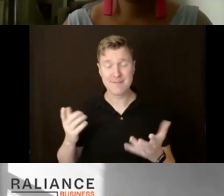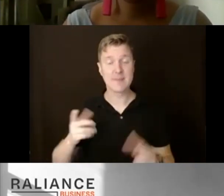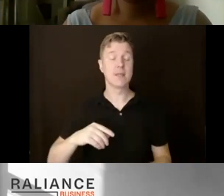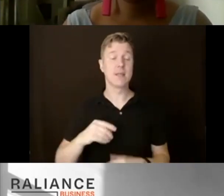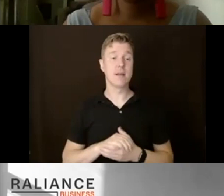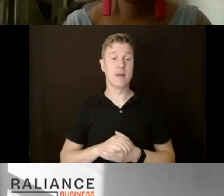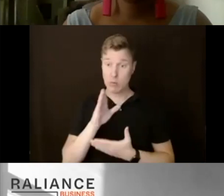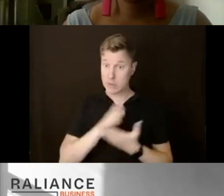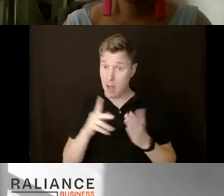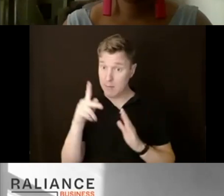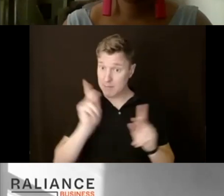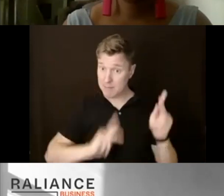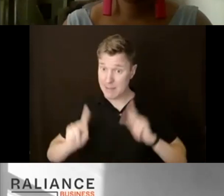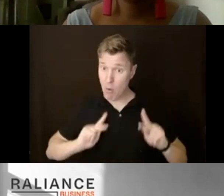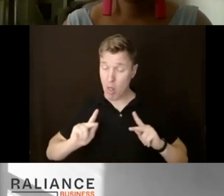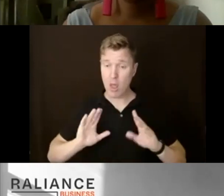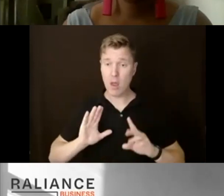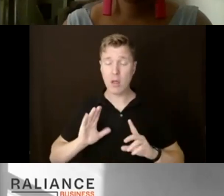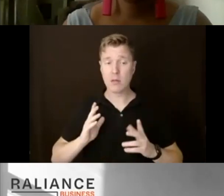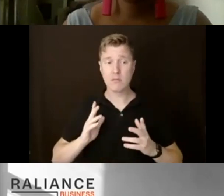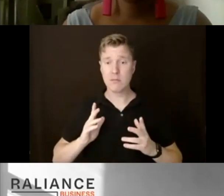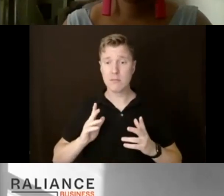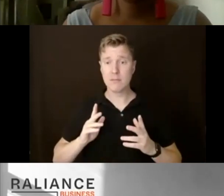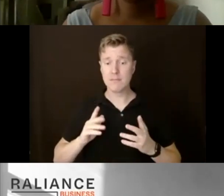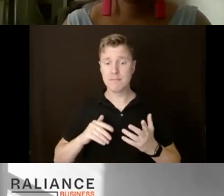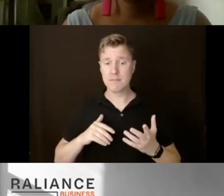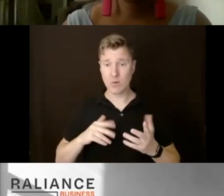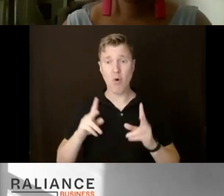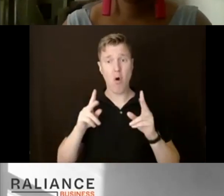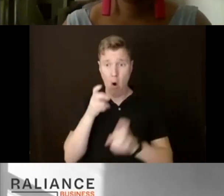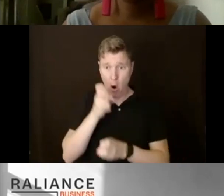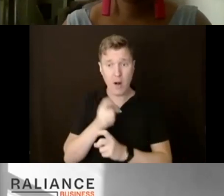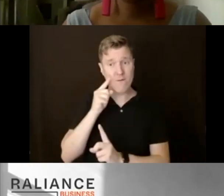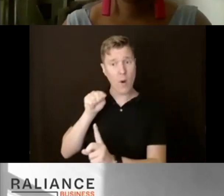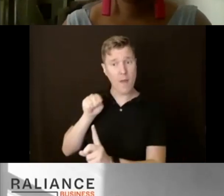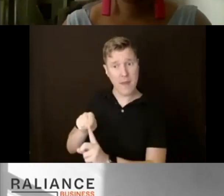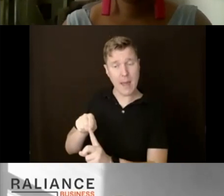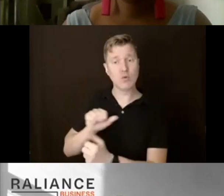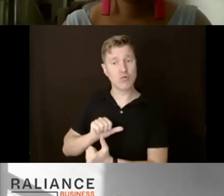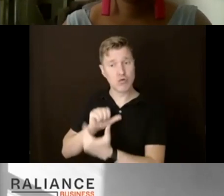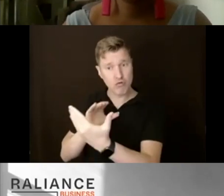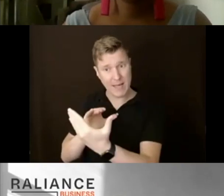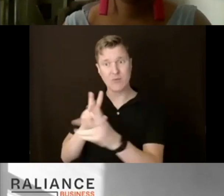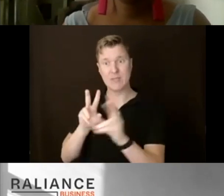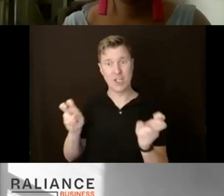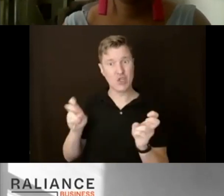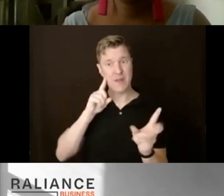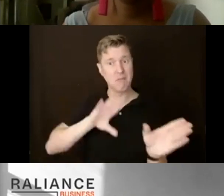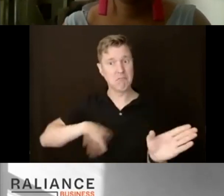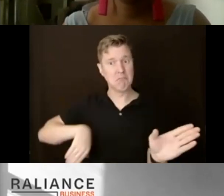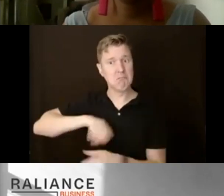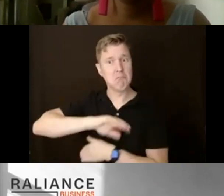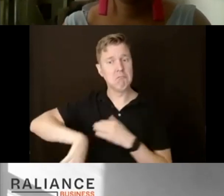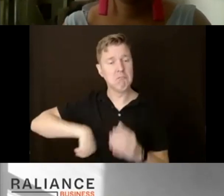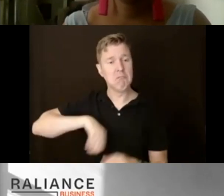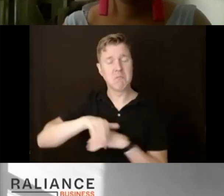was an issue that was hard for them to deal with or address. And so there was a lot of work to do,